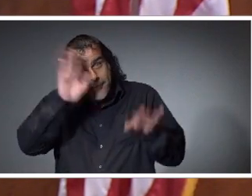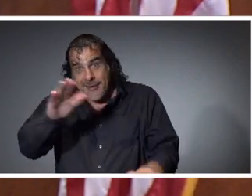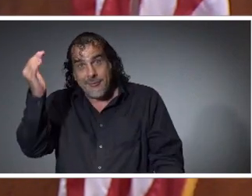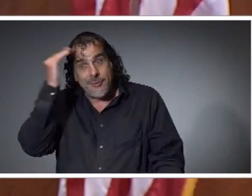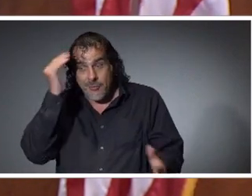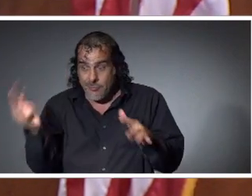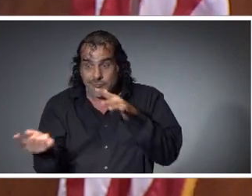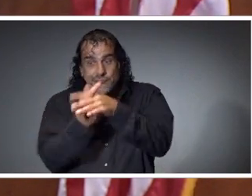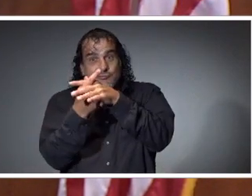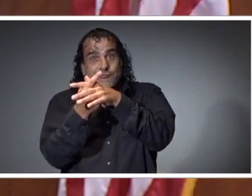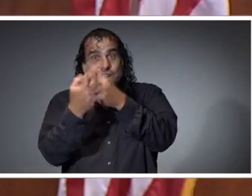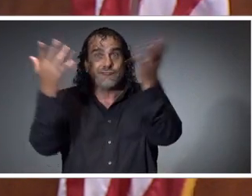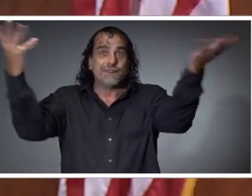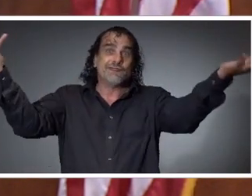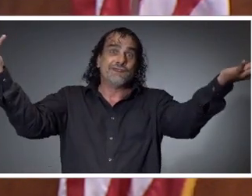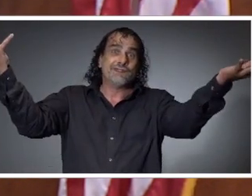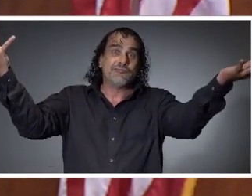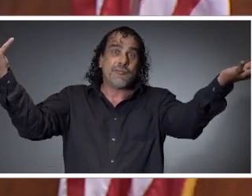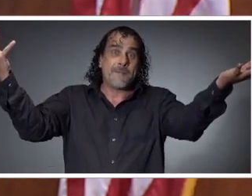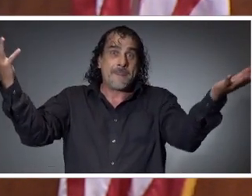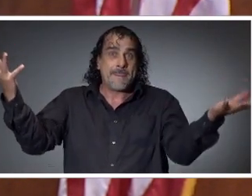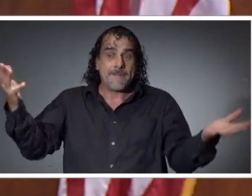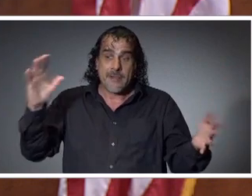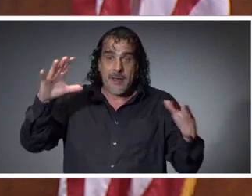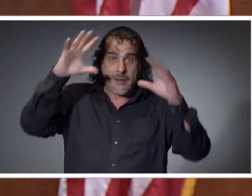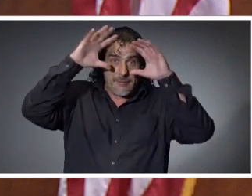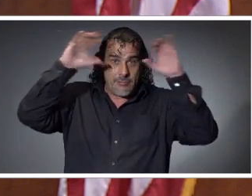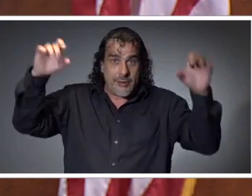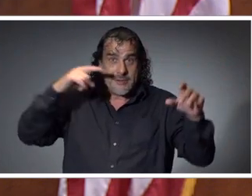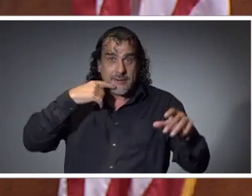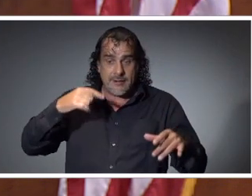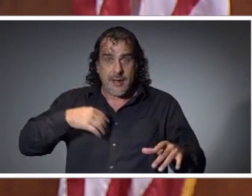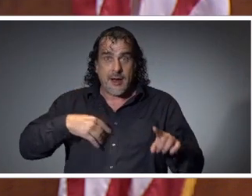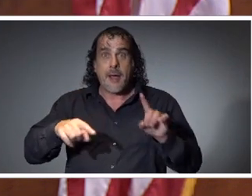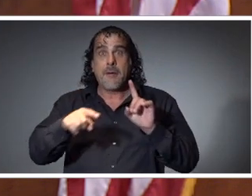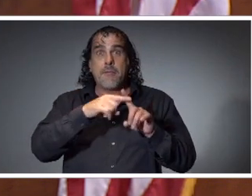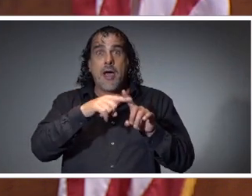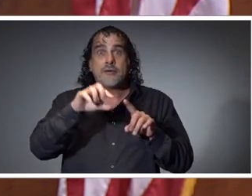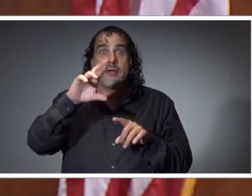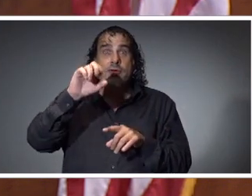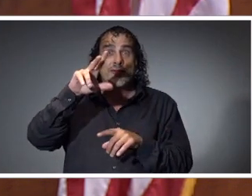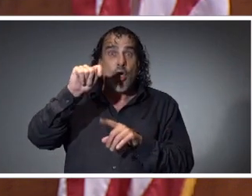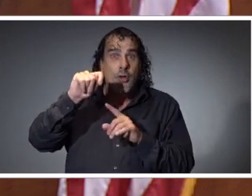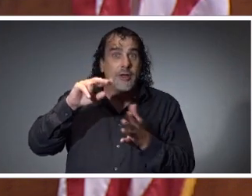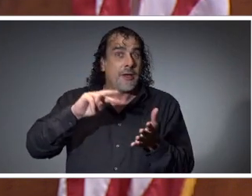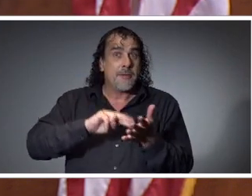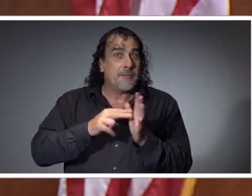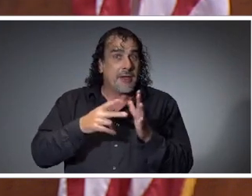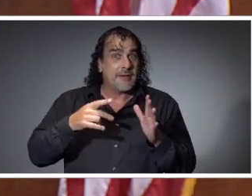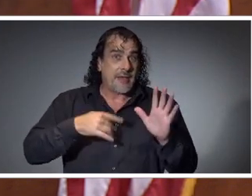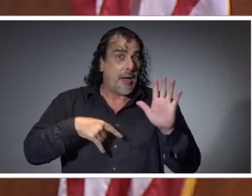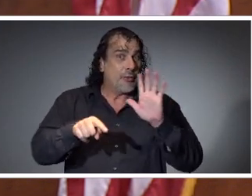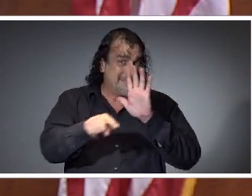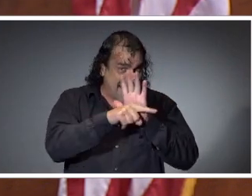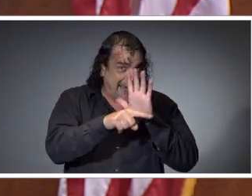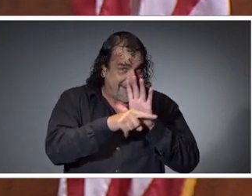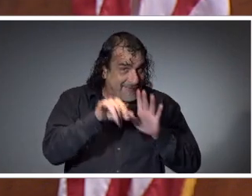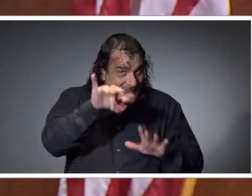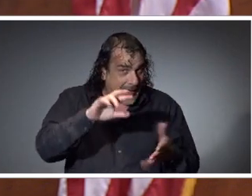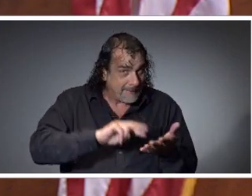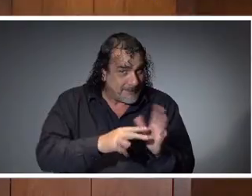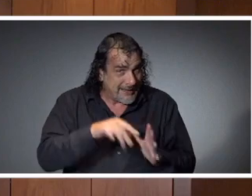let's just keep that in mind. But as President Trump once said, I got a positive result, which really means I tested negative for the virus.